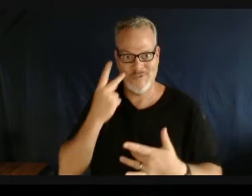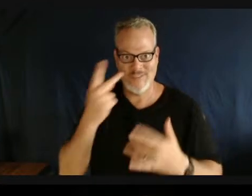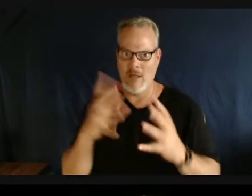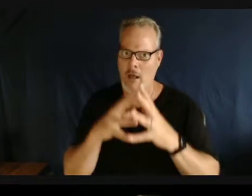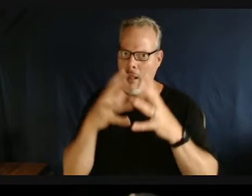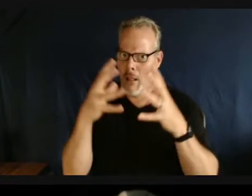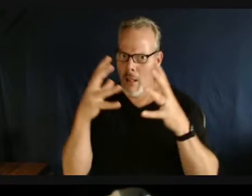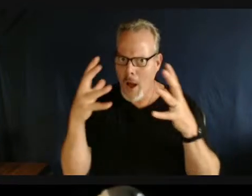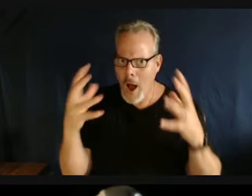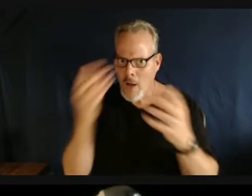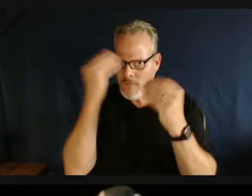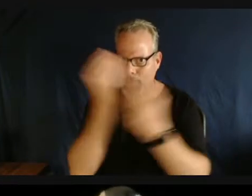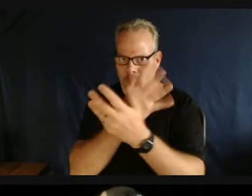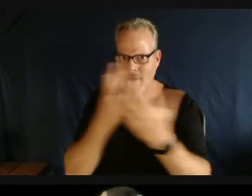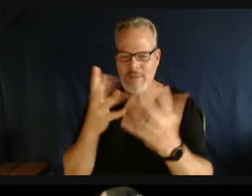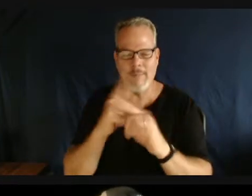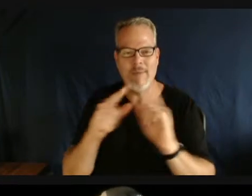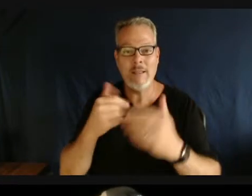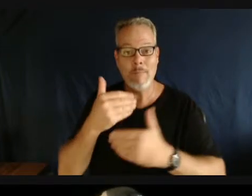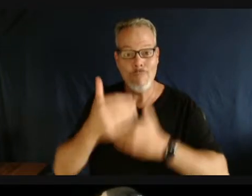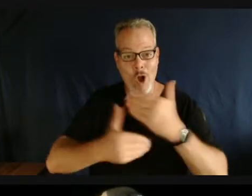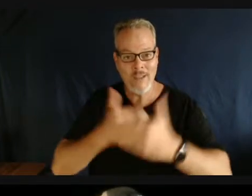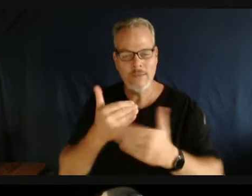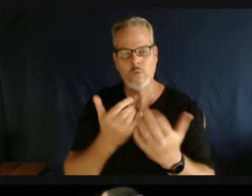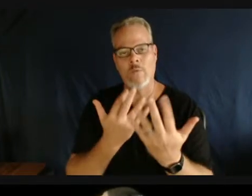doesn't process all super quickly. So